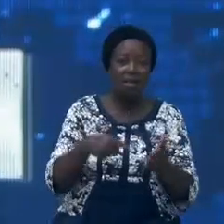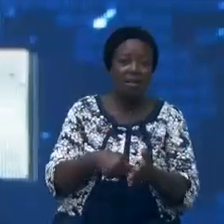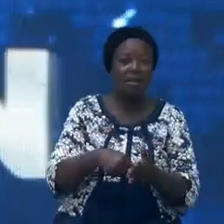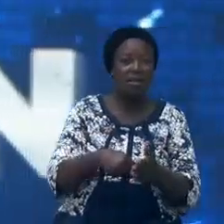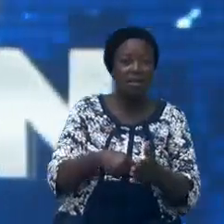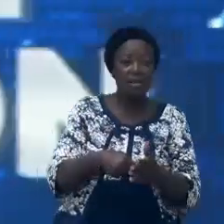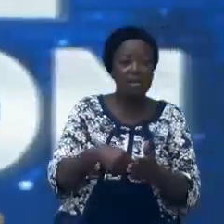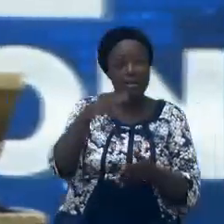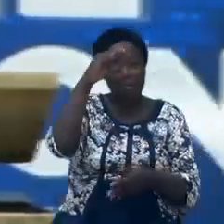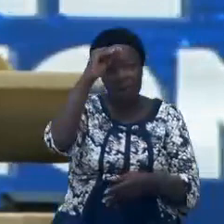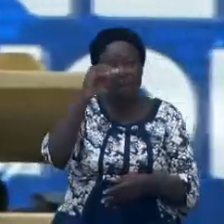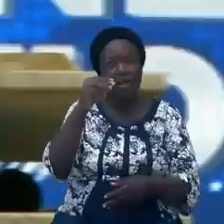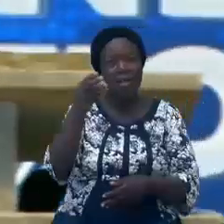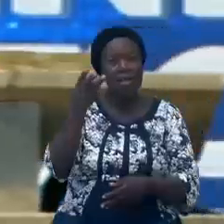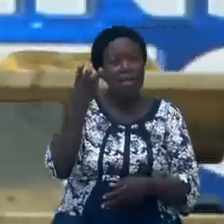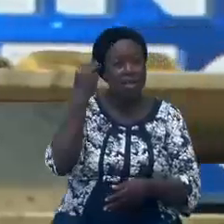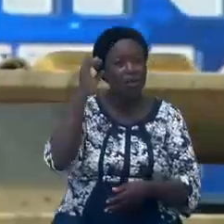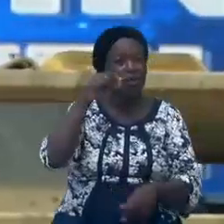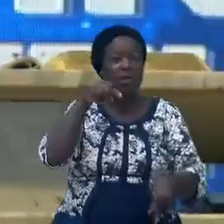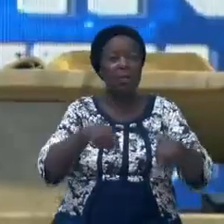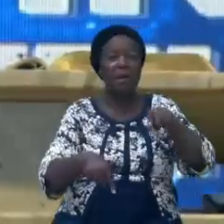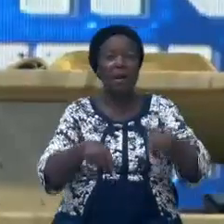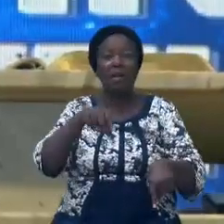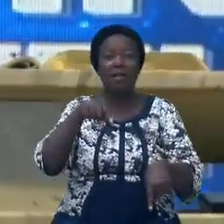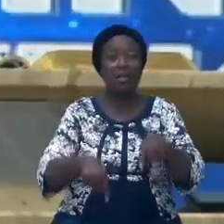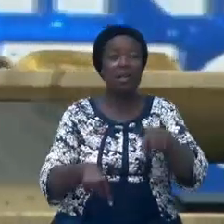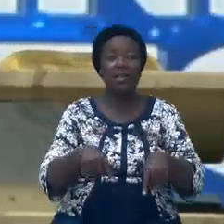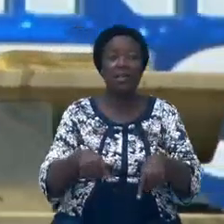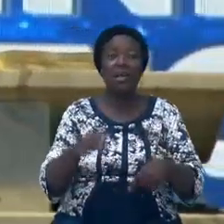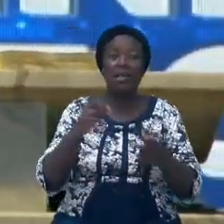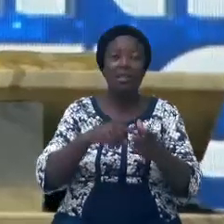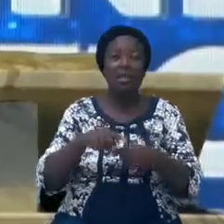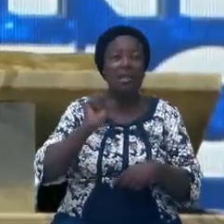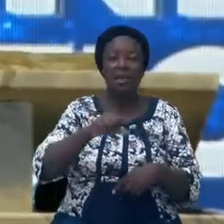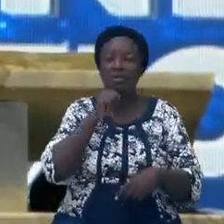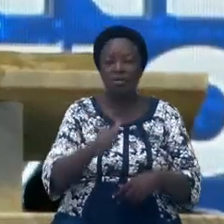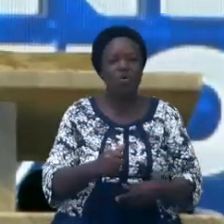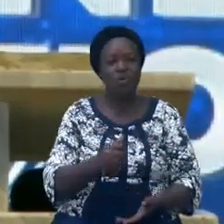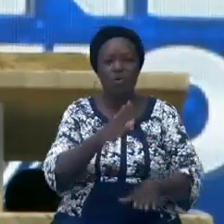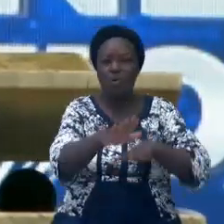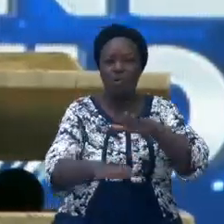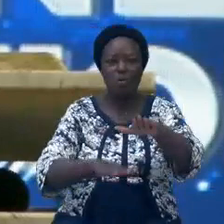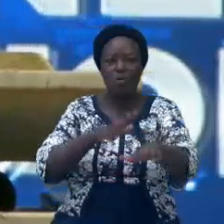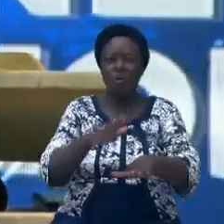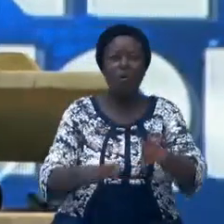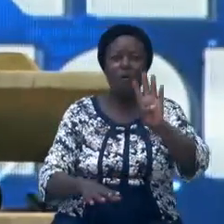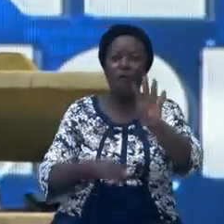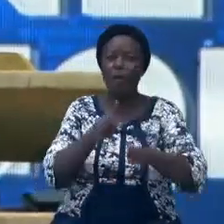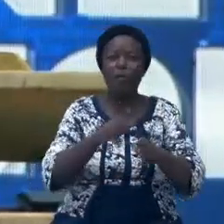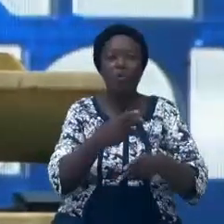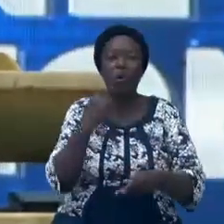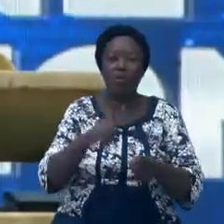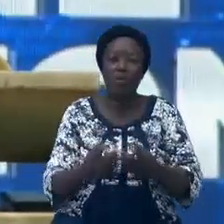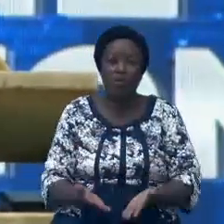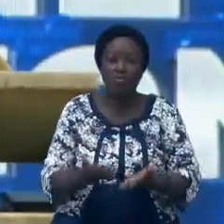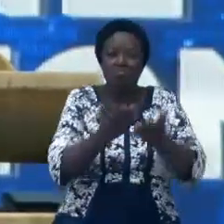at this man. He was so kind of paralyzed. He couldn't walk. Four people had to